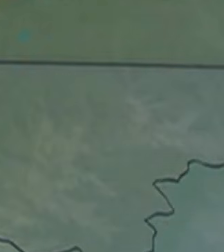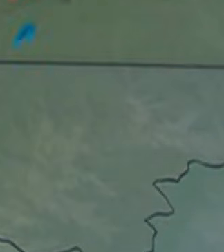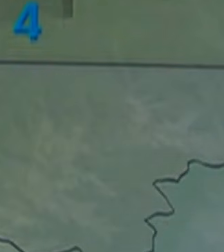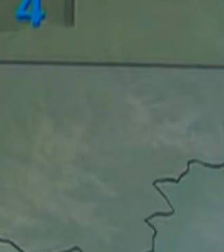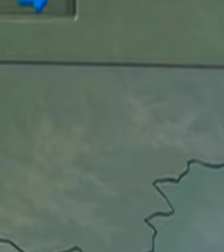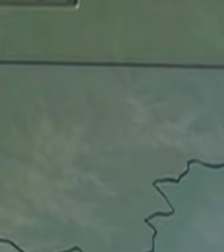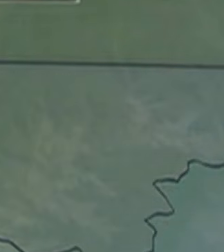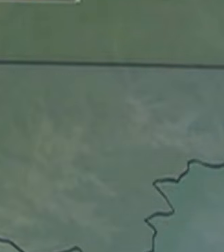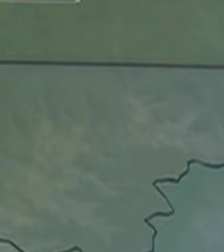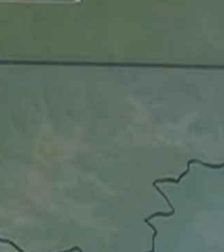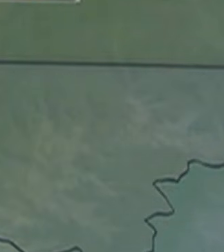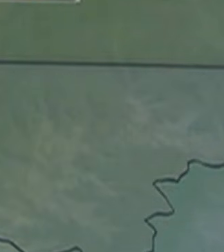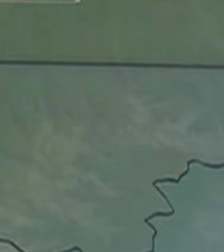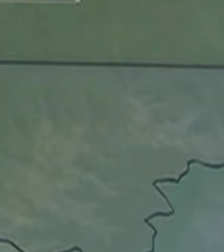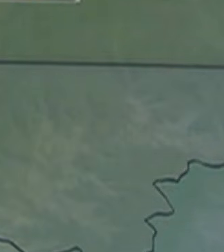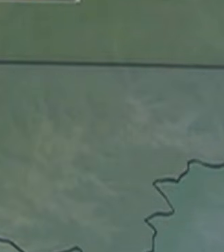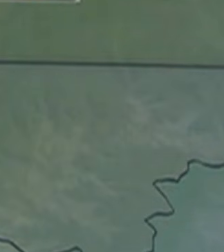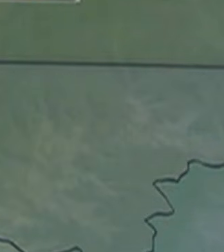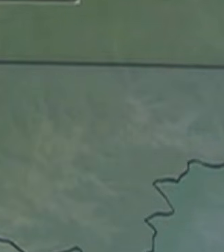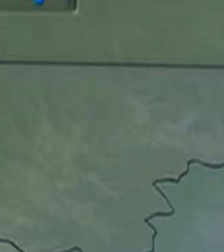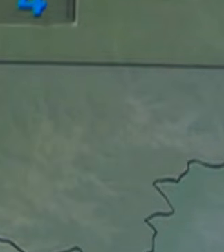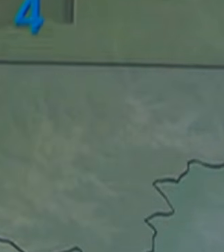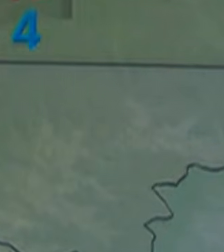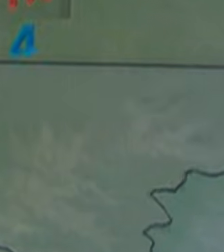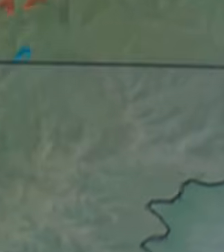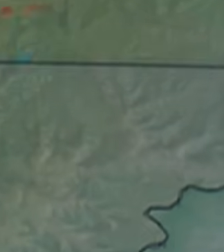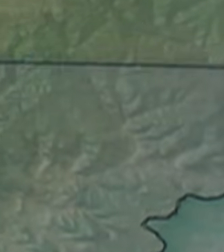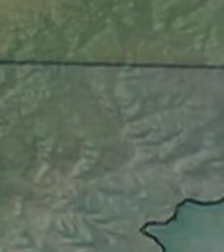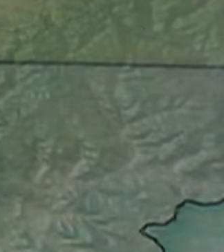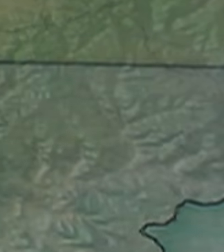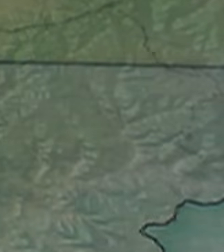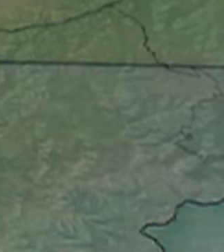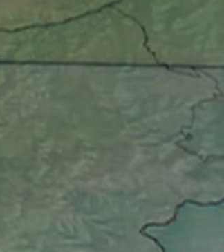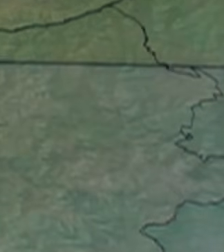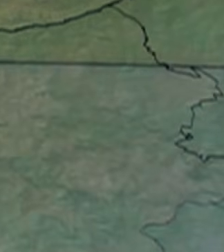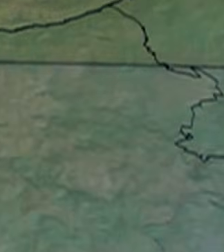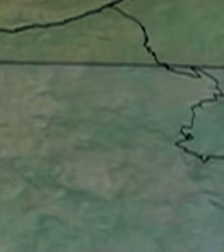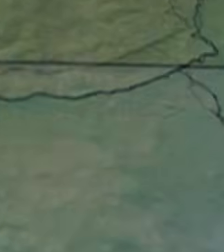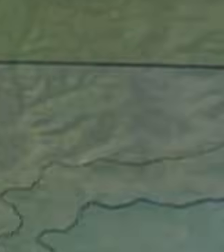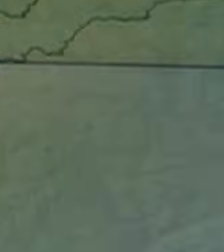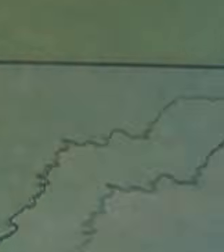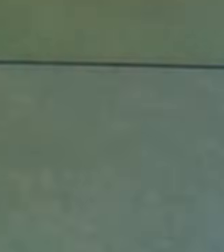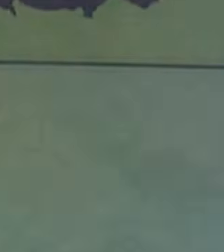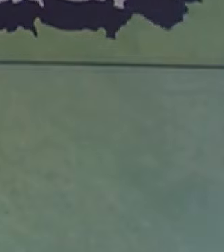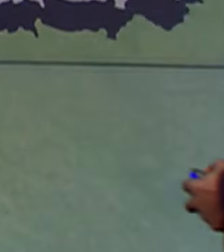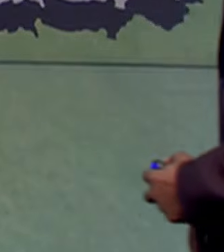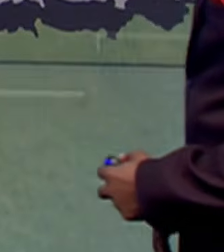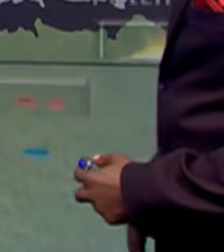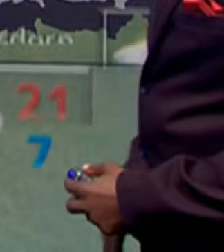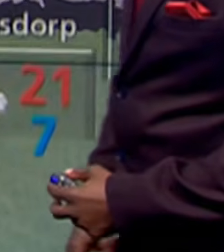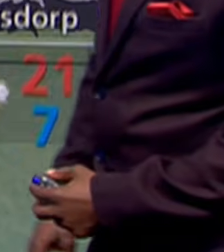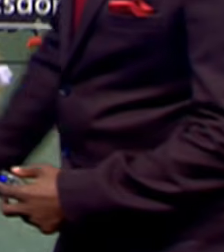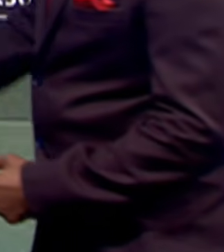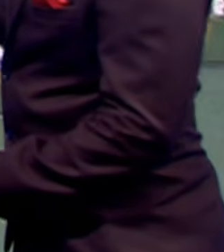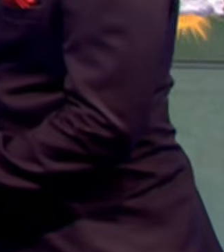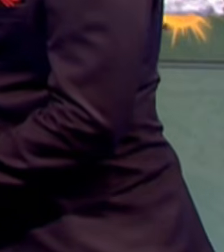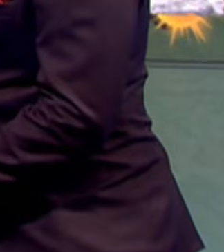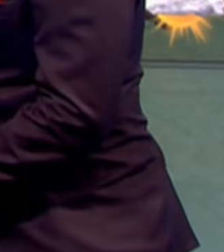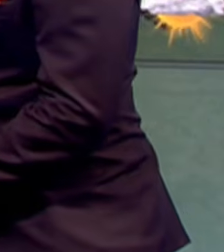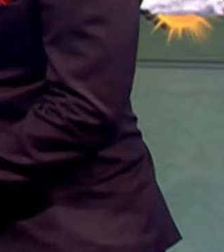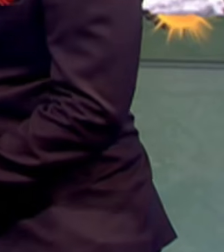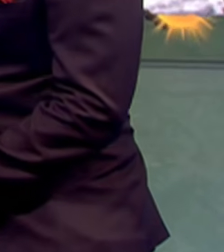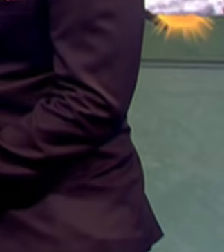ba Freestata le teng tla hlobate hona ha isa re shebile Bloemfontein sentse ke salo hona ka re wa balakatha ka hare ho Northwest ho hlokomela le teng ho